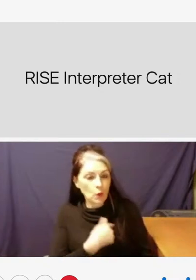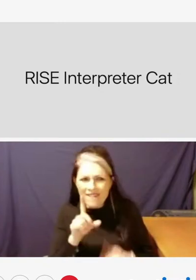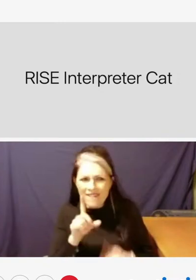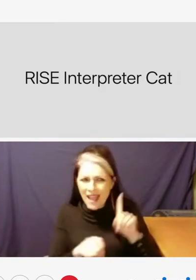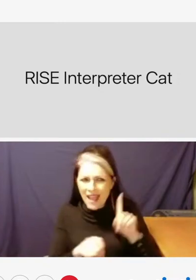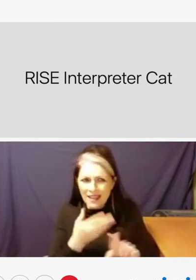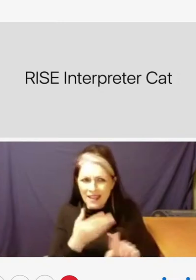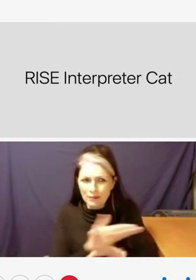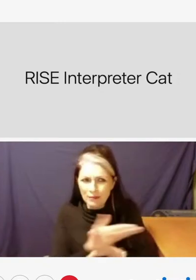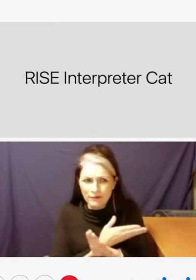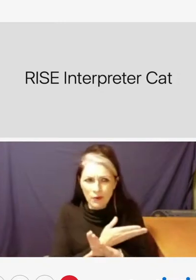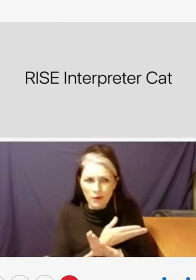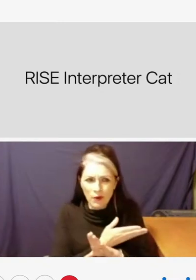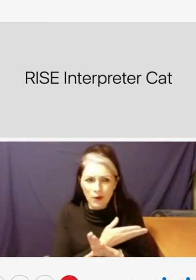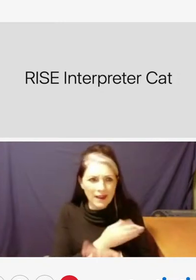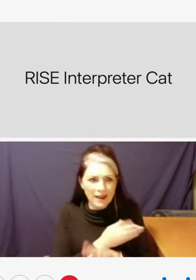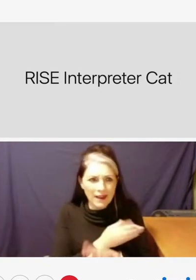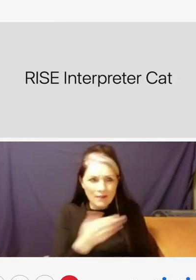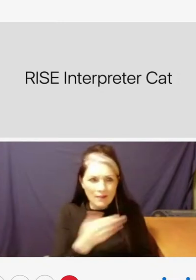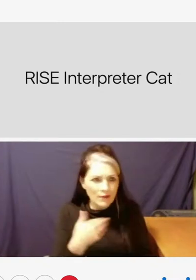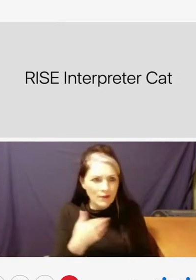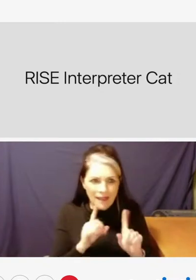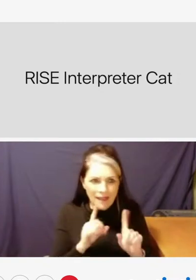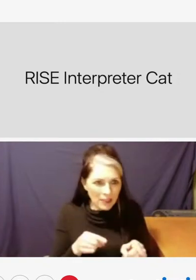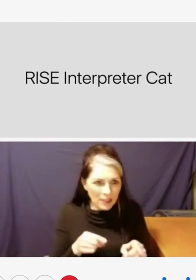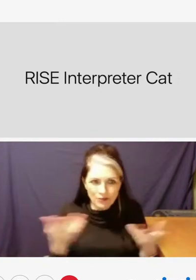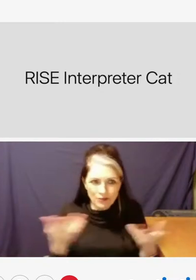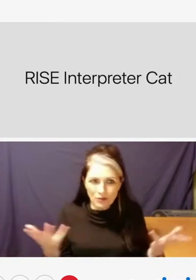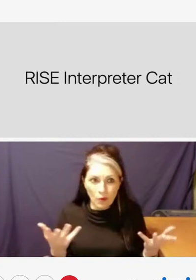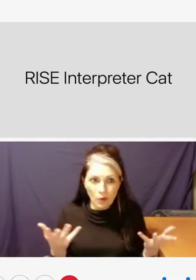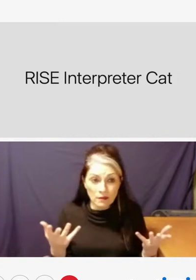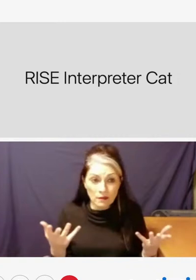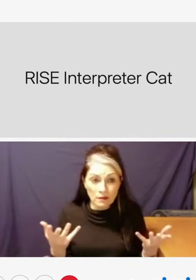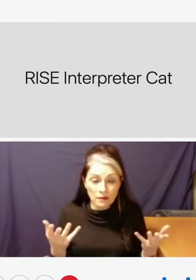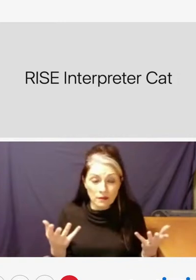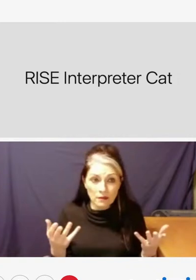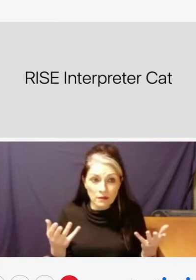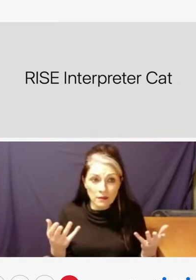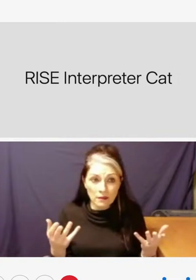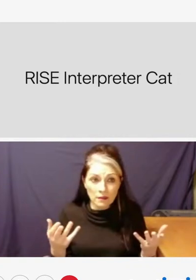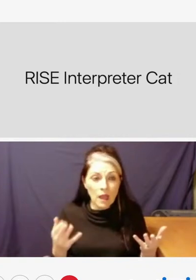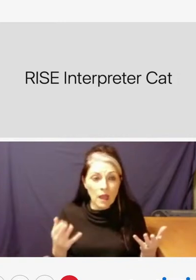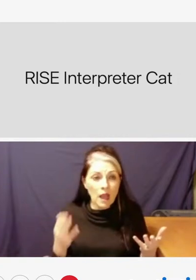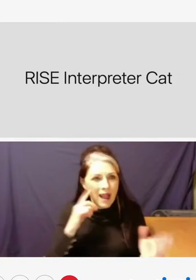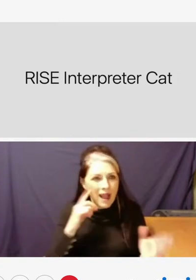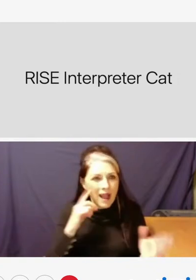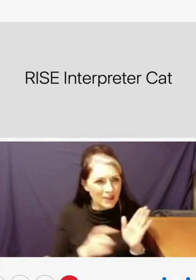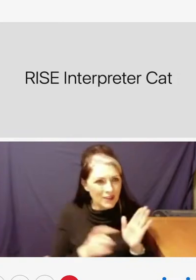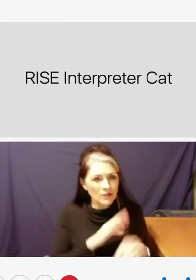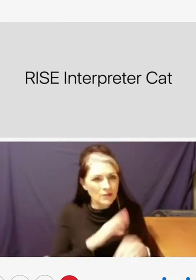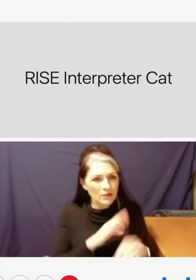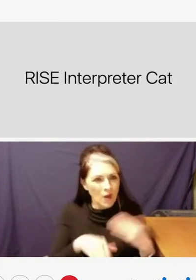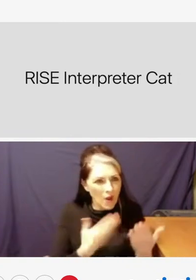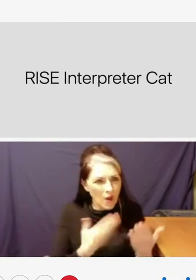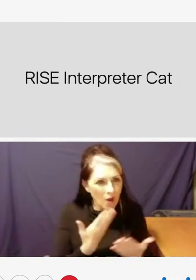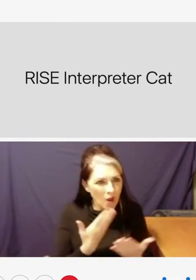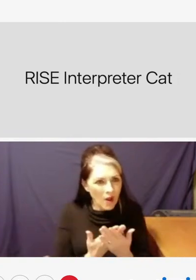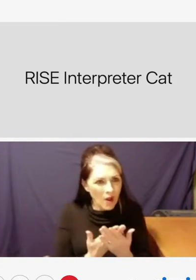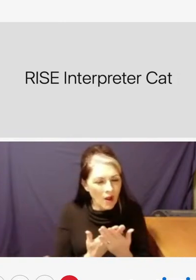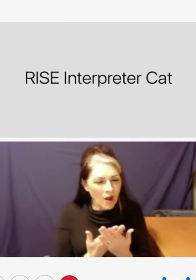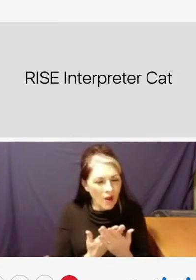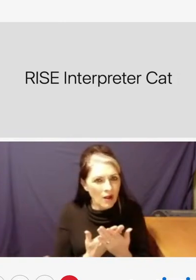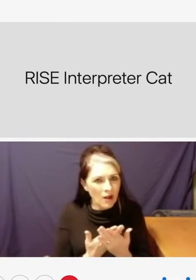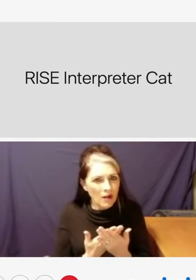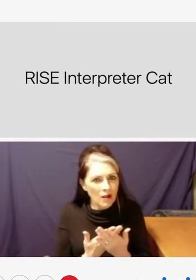answer is that um I noticed that all of our um